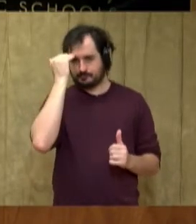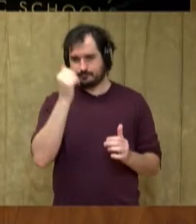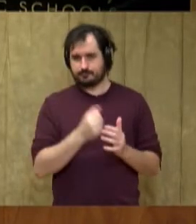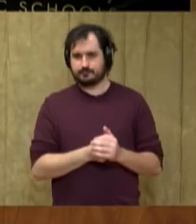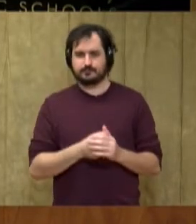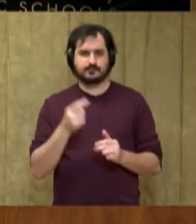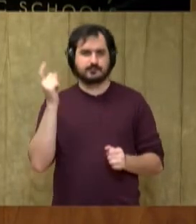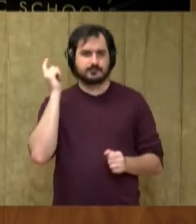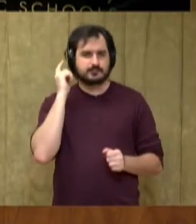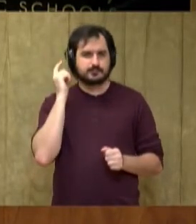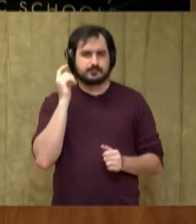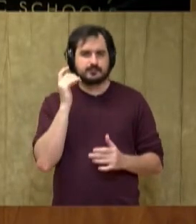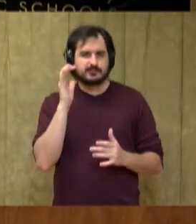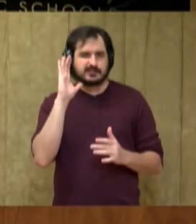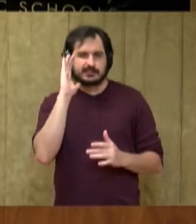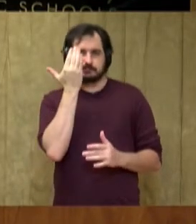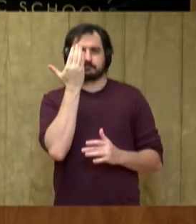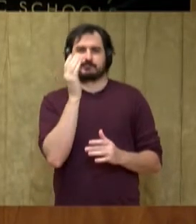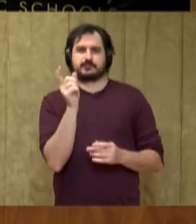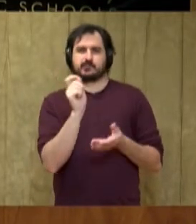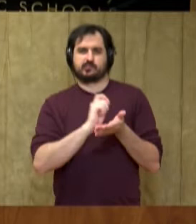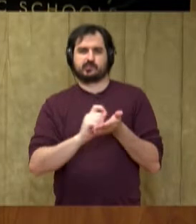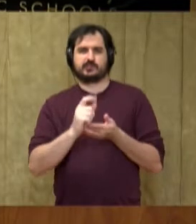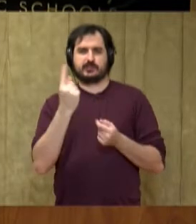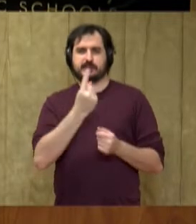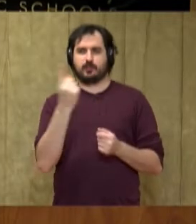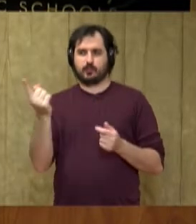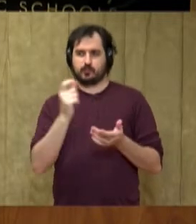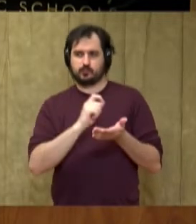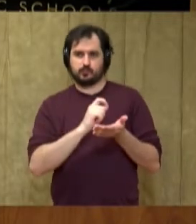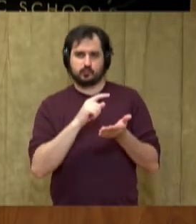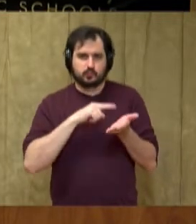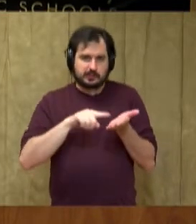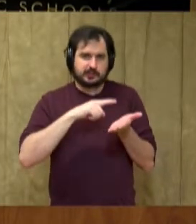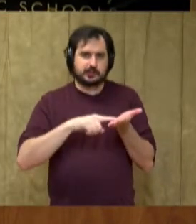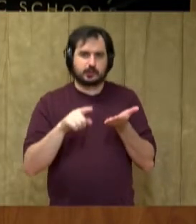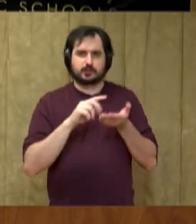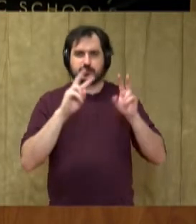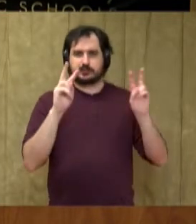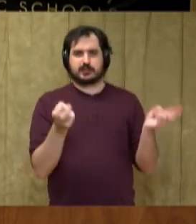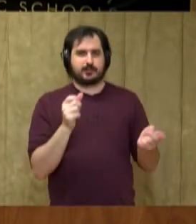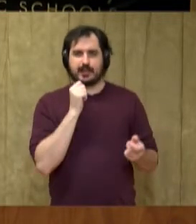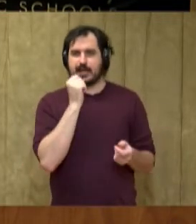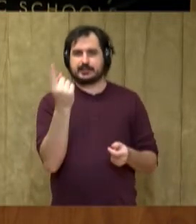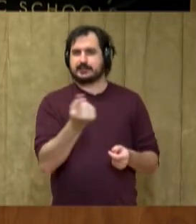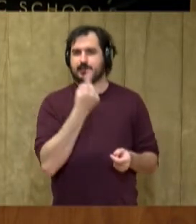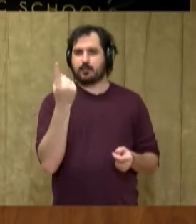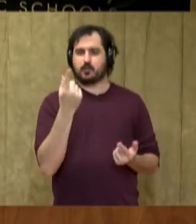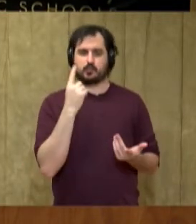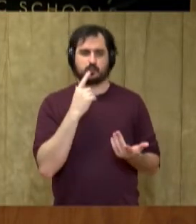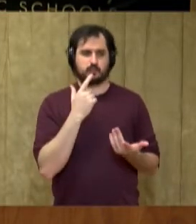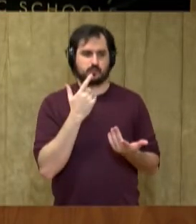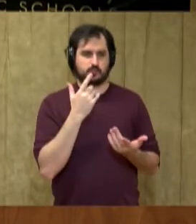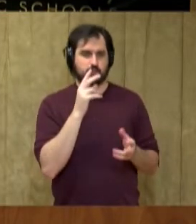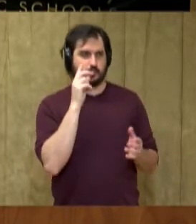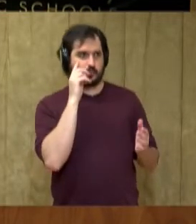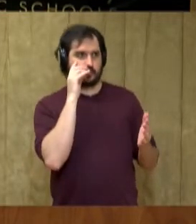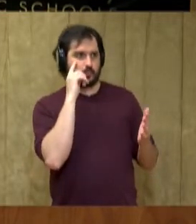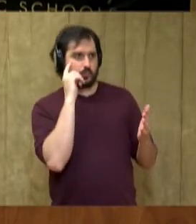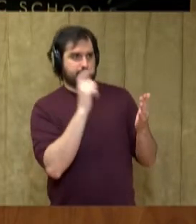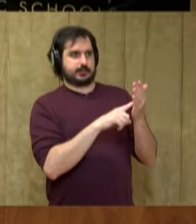who had done research about the topic, not someone who had actually witnessed all these events. It didn't say